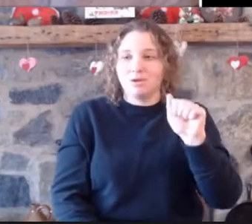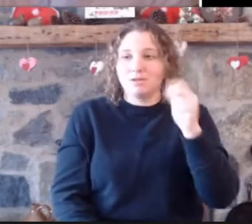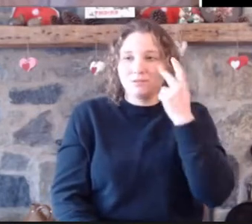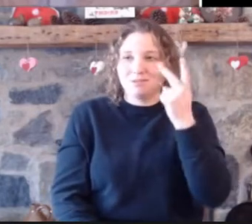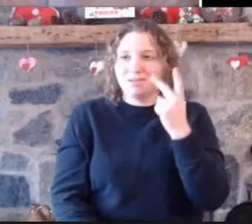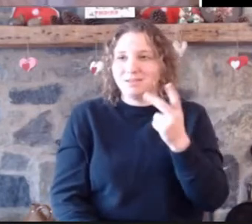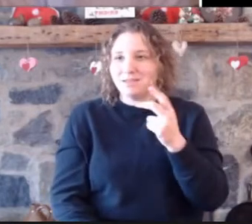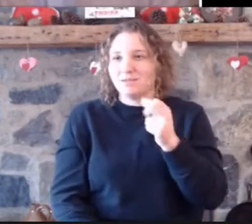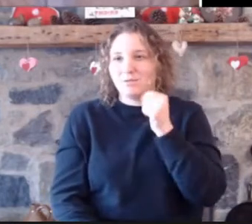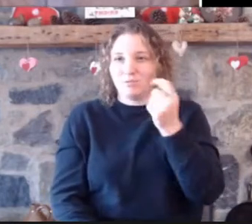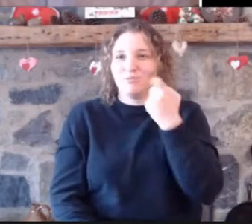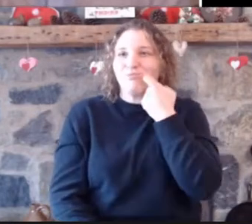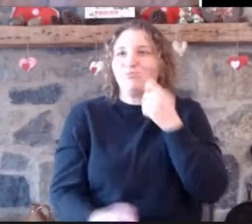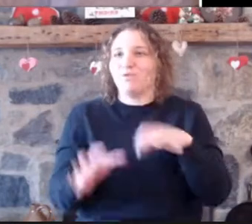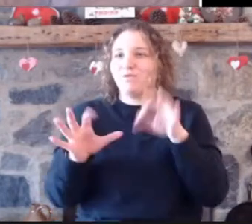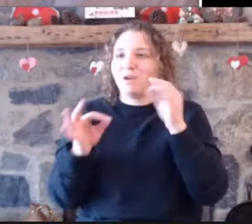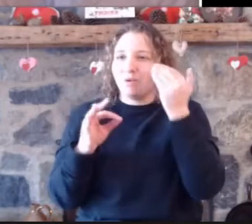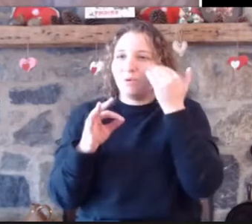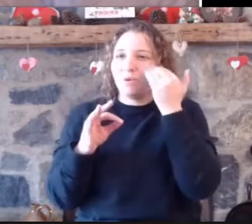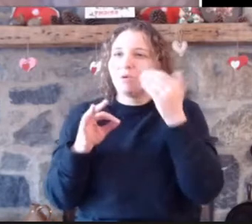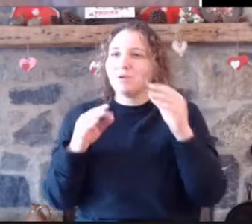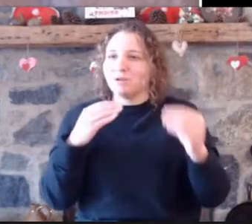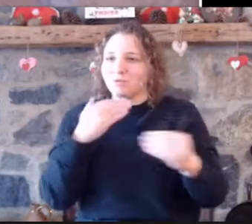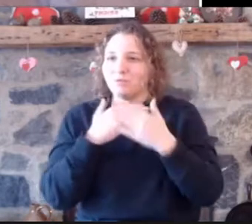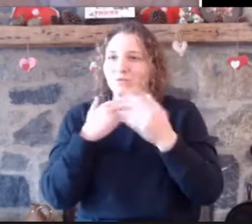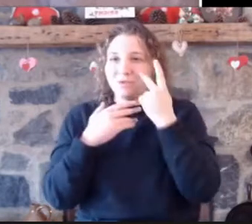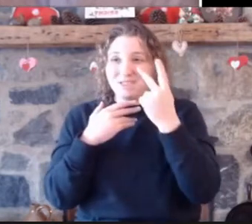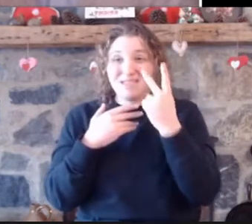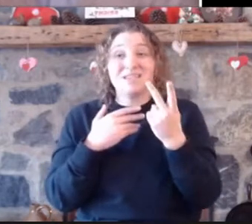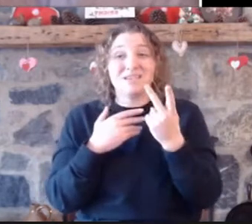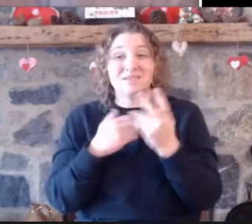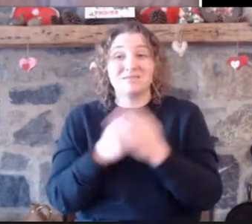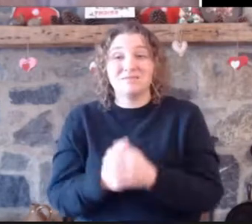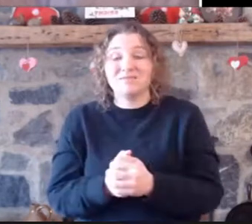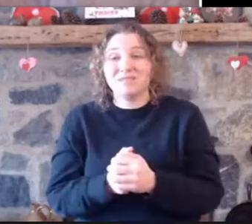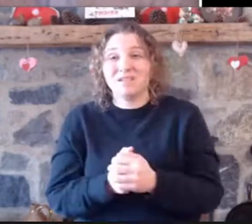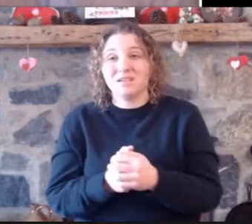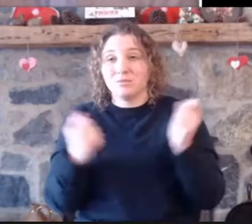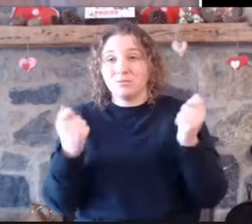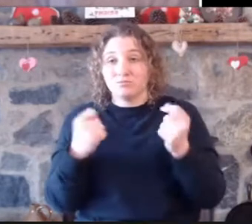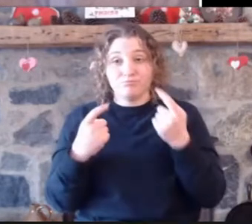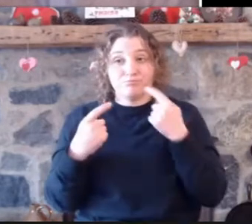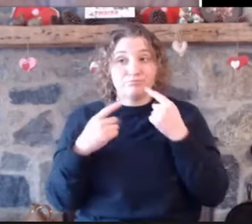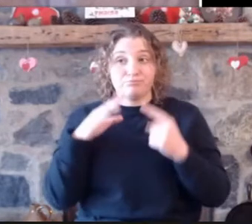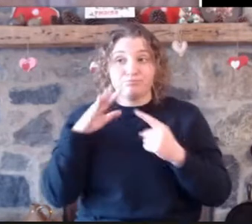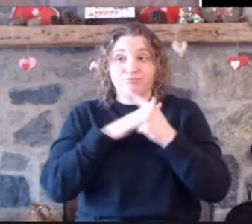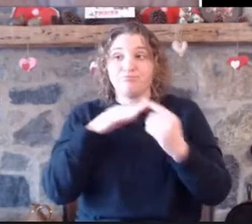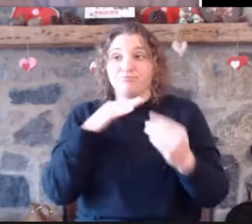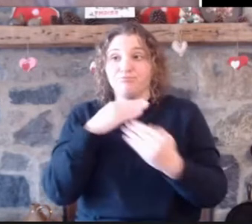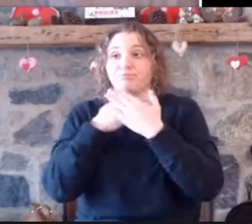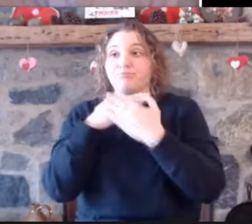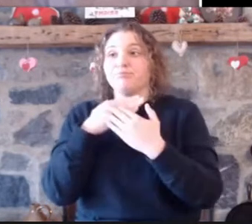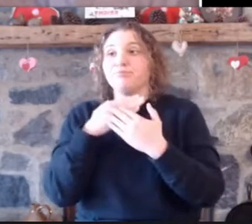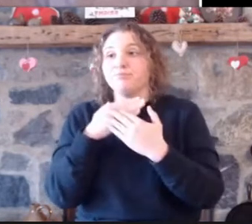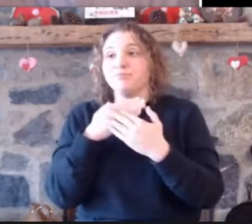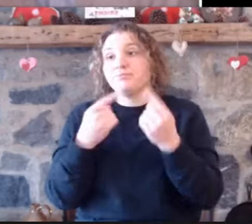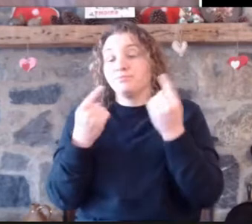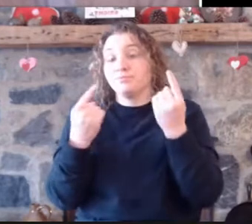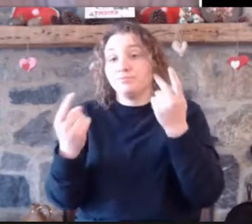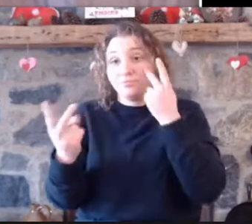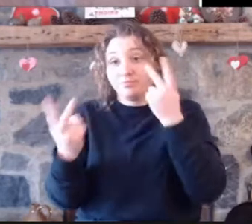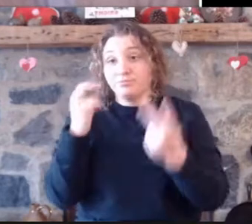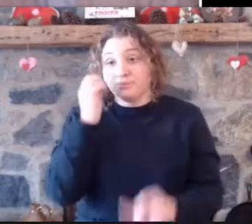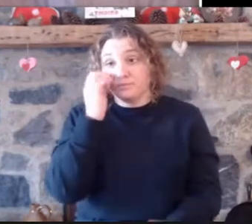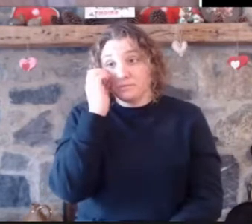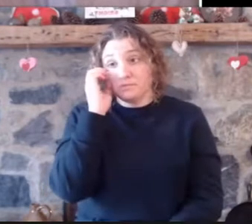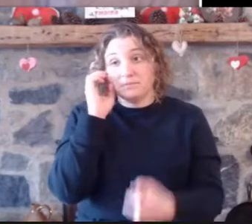at all. We're still finding really big stuff that suddenly washes up on the beach, and as our technology gets better, sometimes we find it.